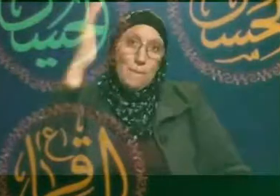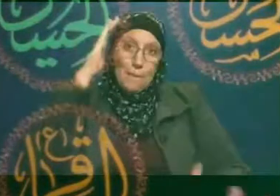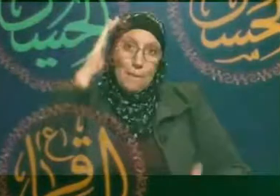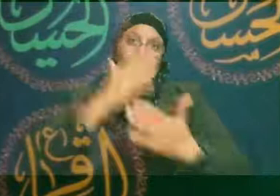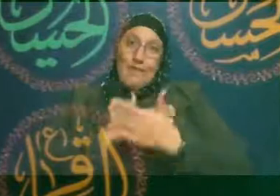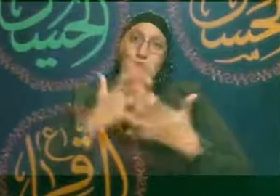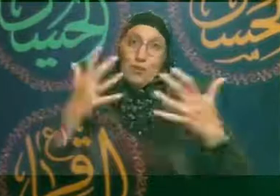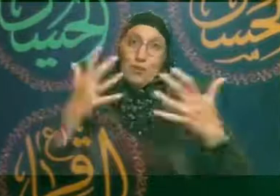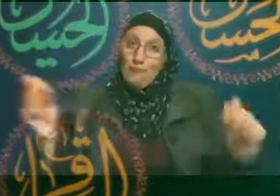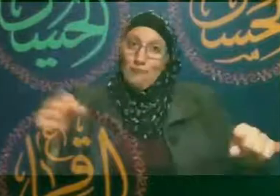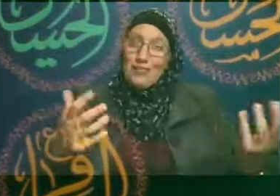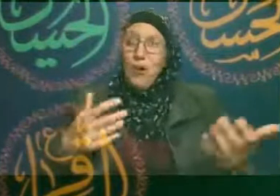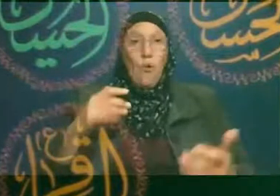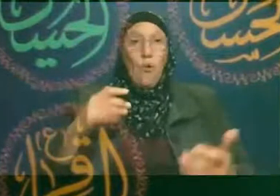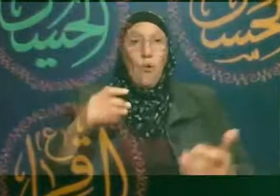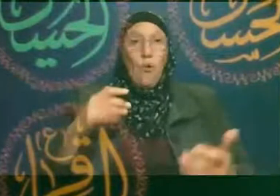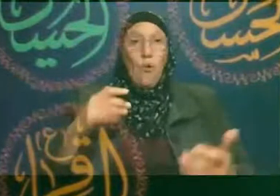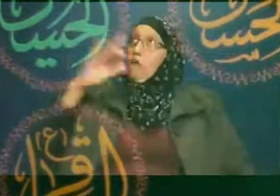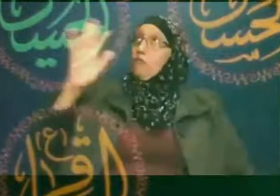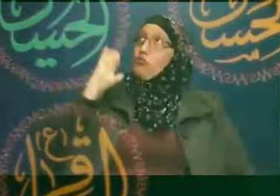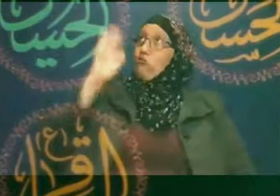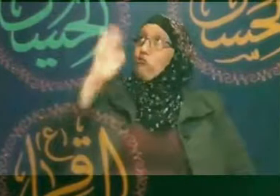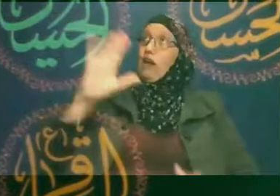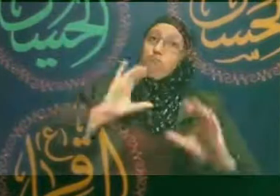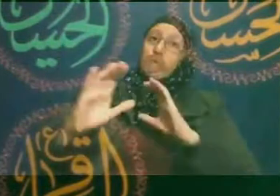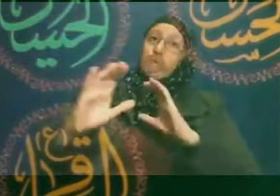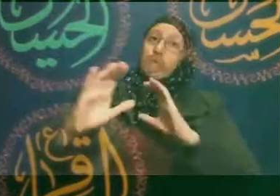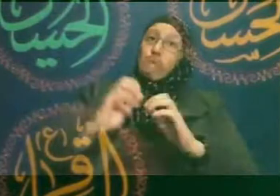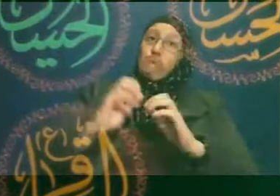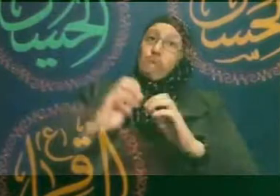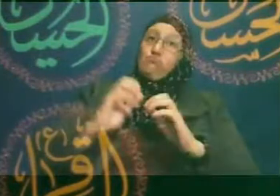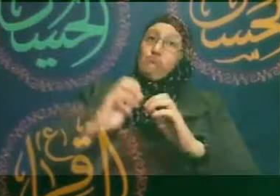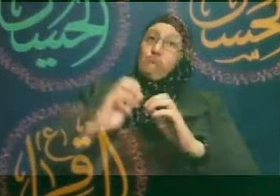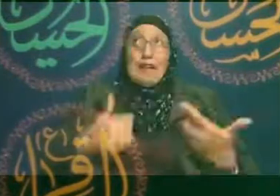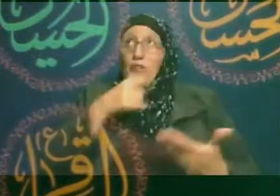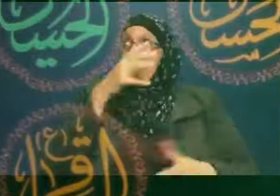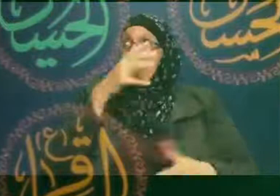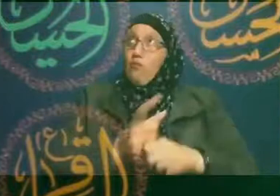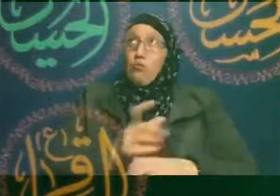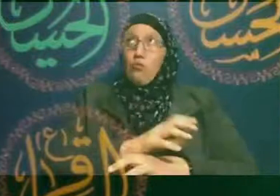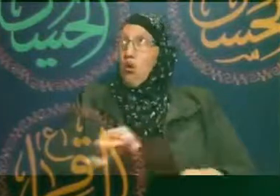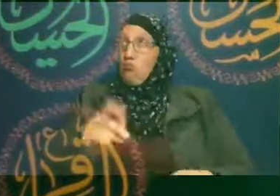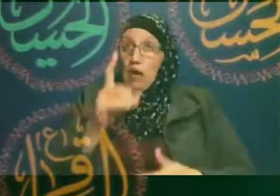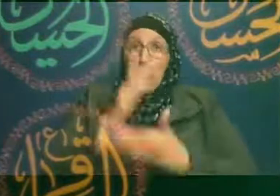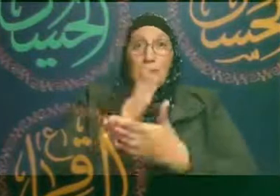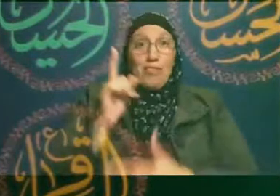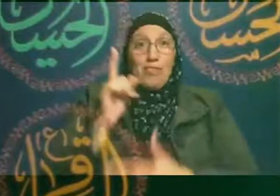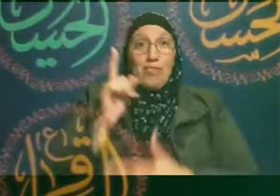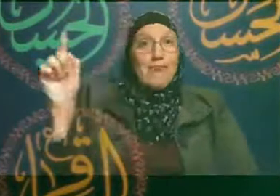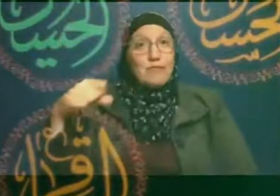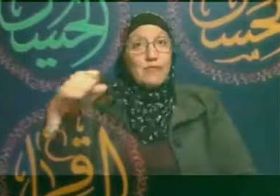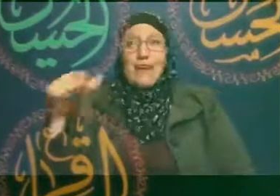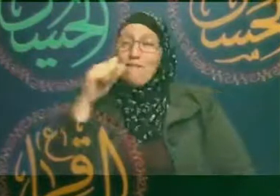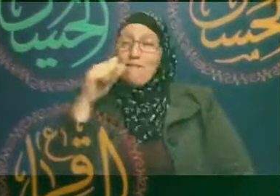talk to him. Directly open up and talk to him. God, are you there? If you are truly